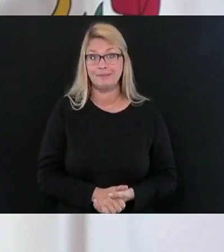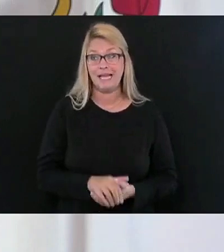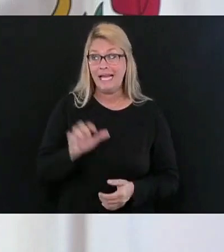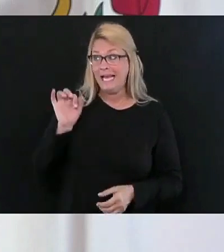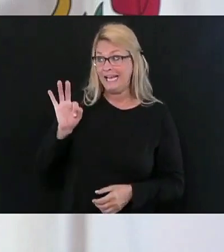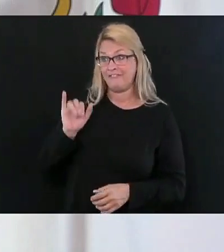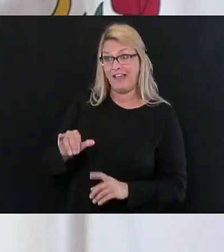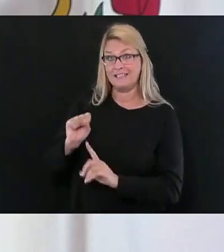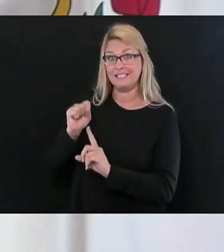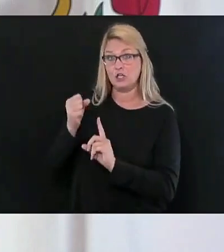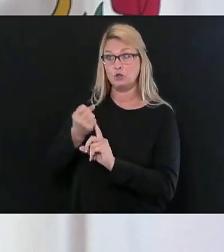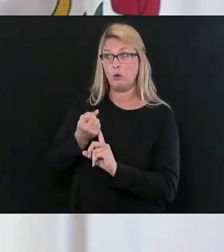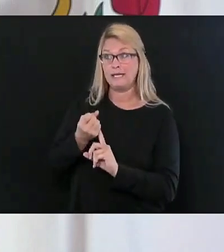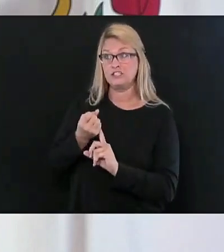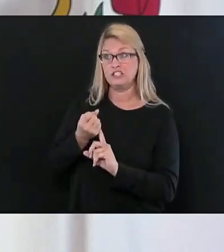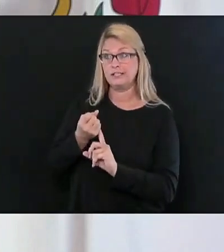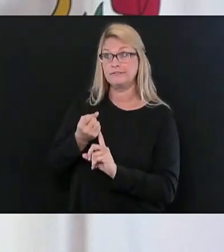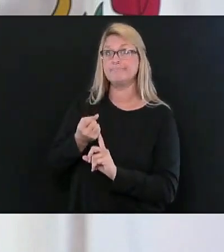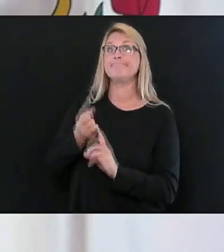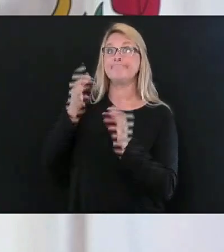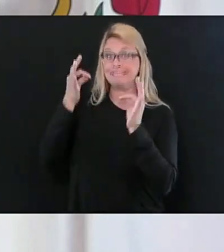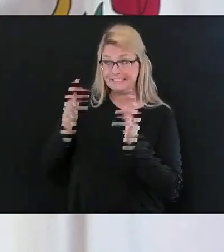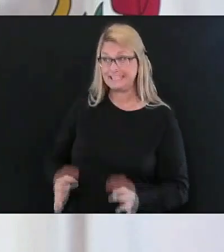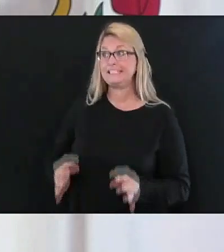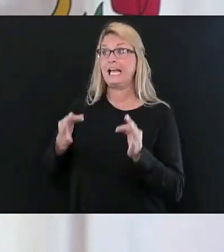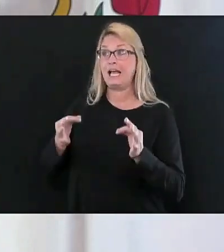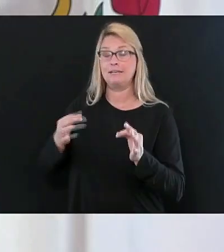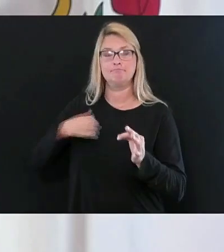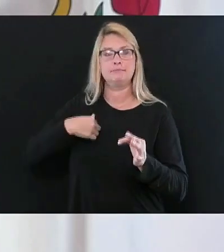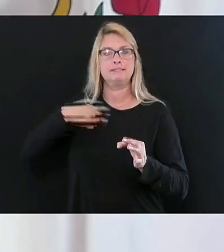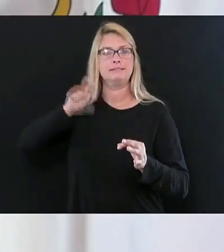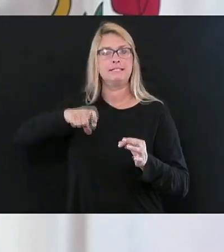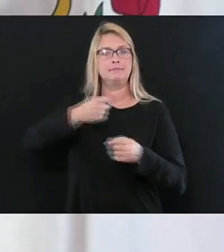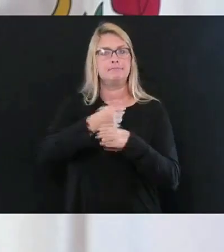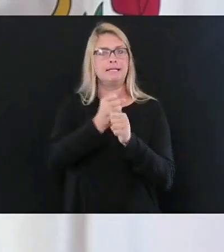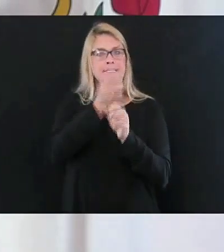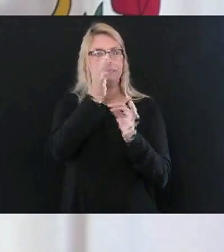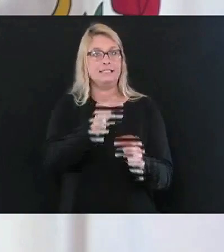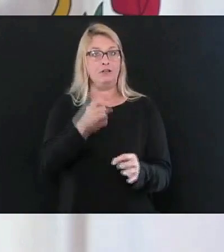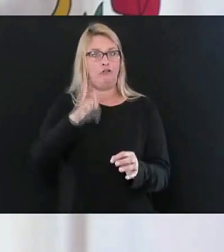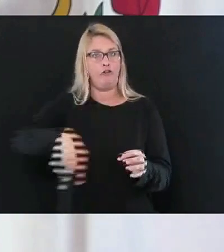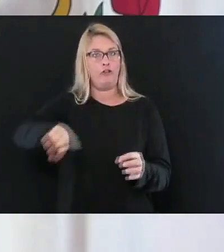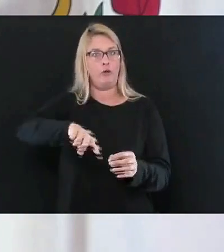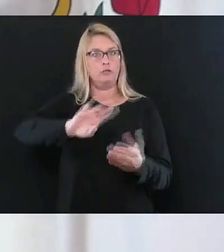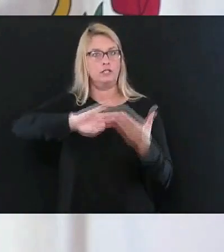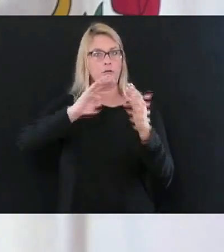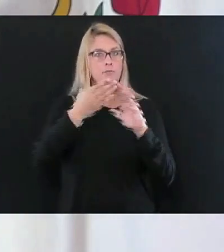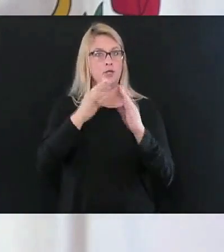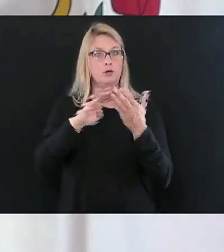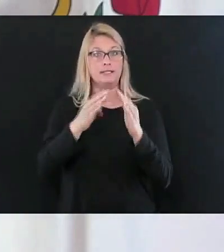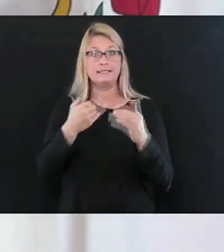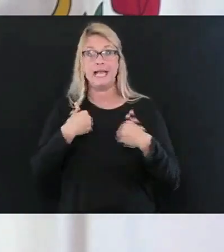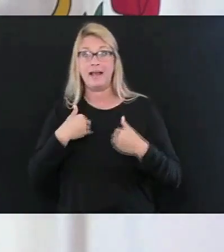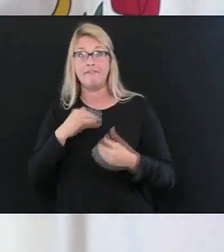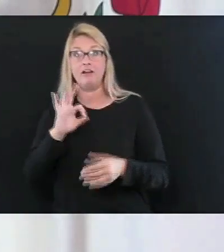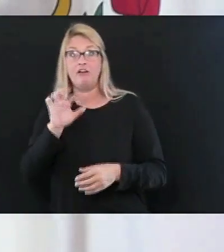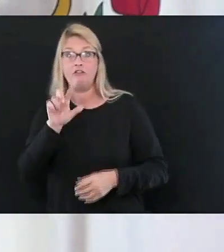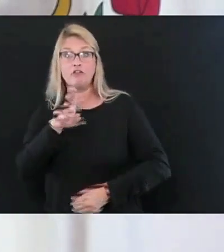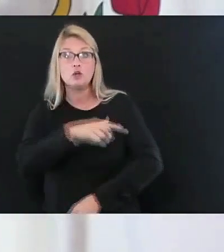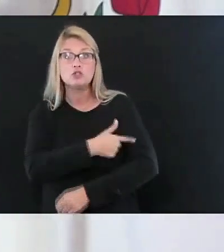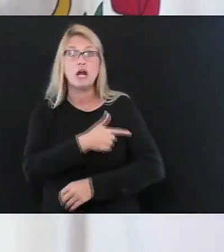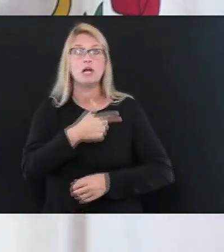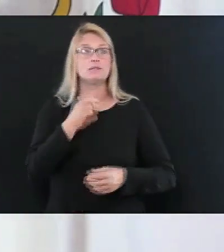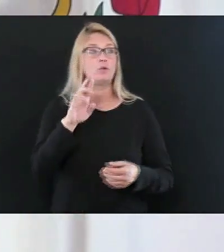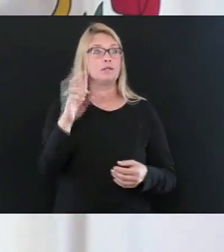we need to do something from the governor's standpoint, in those communities to be able to administer flu shots or whatever like